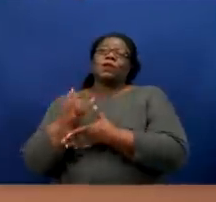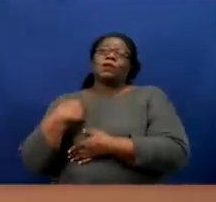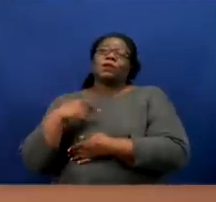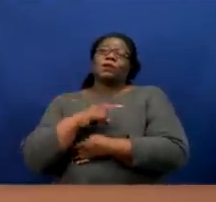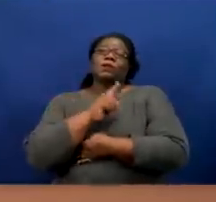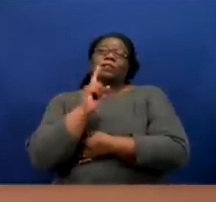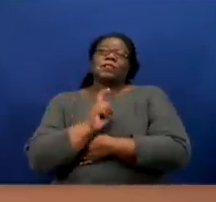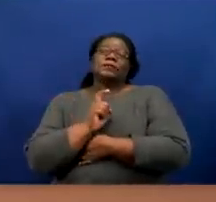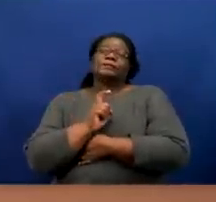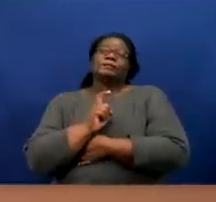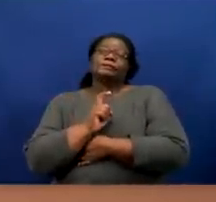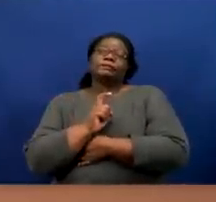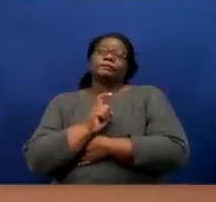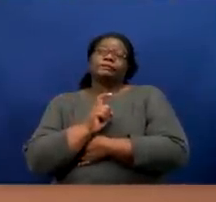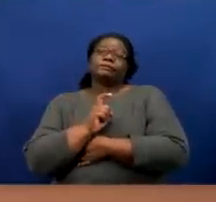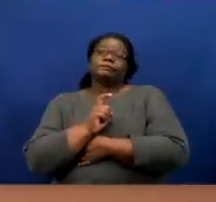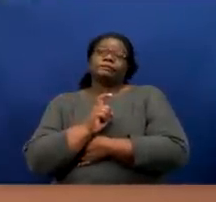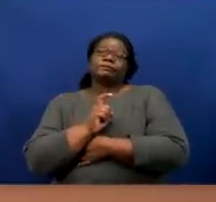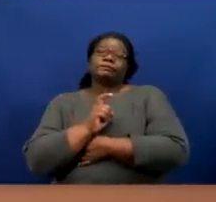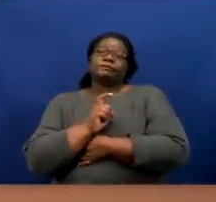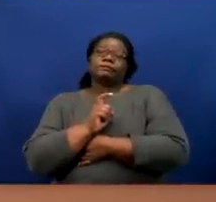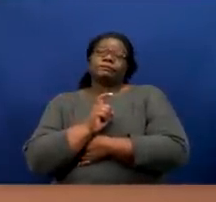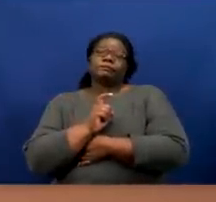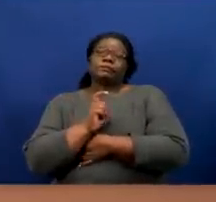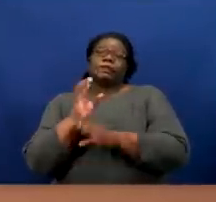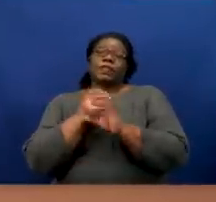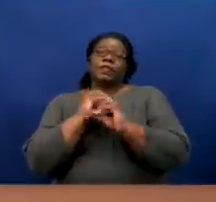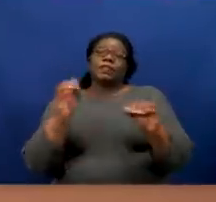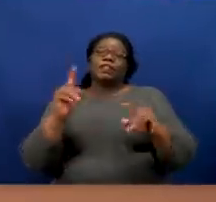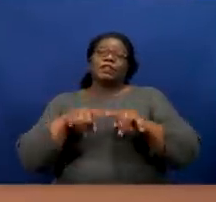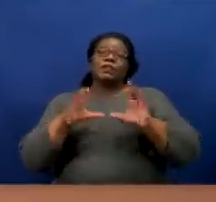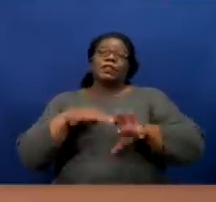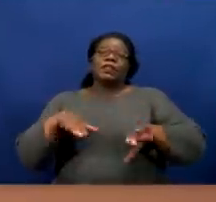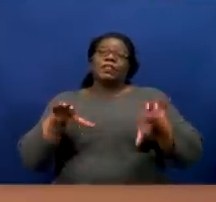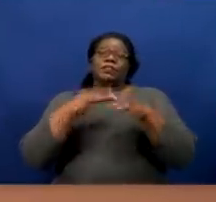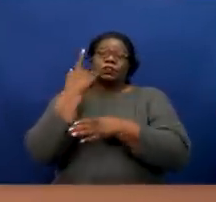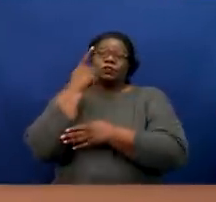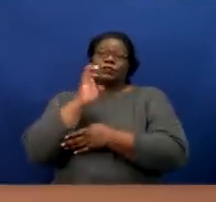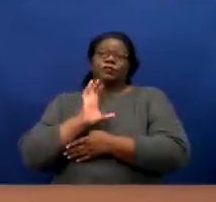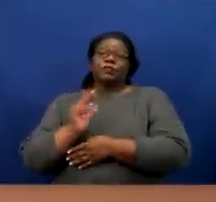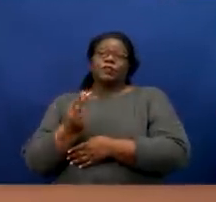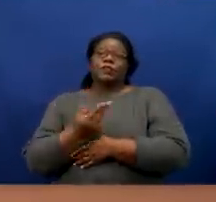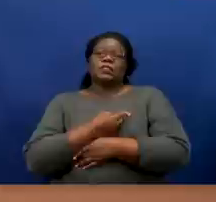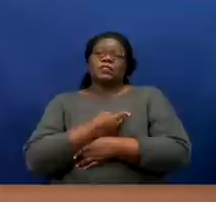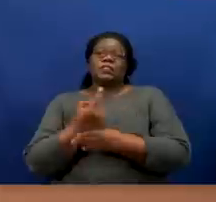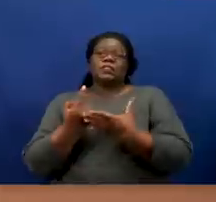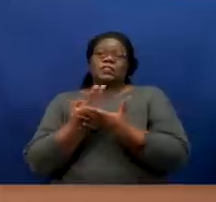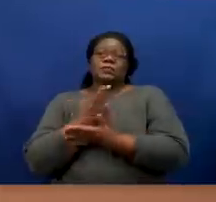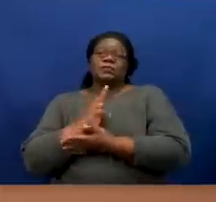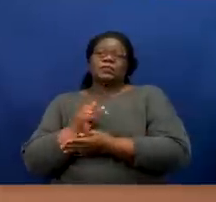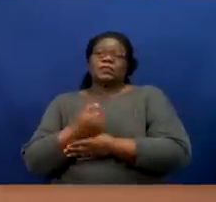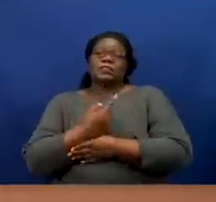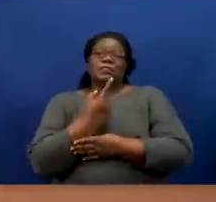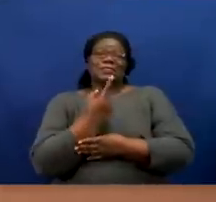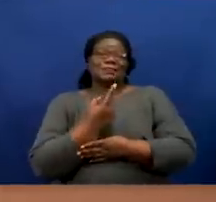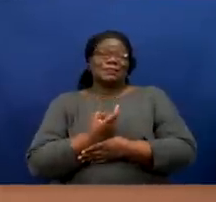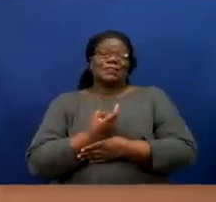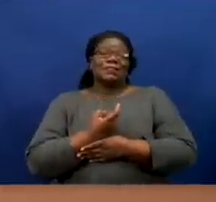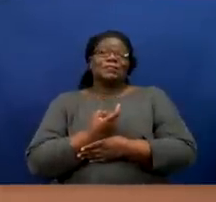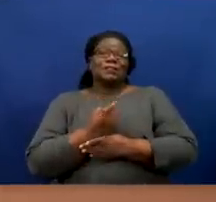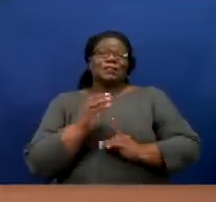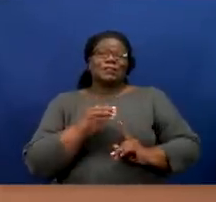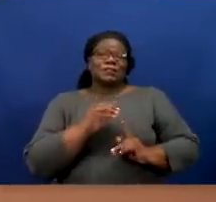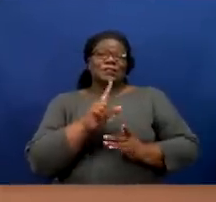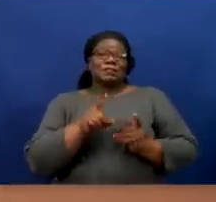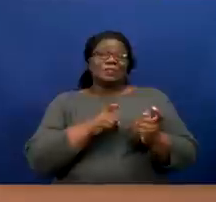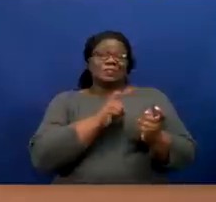is nothing that you can't do, nothing that you don't want to do for us. Some of us need you for one thing, God, and others of